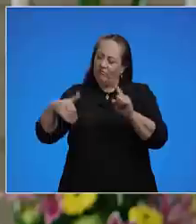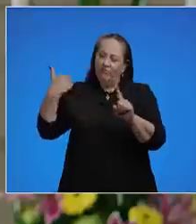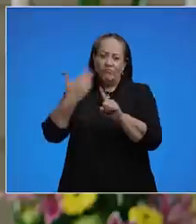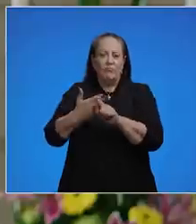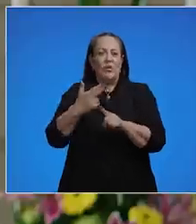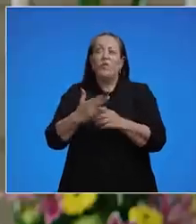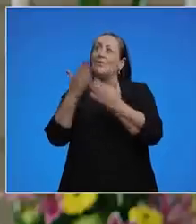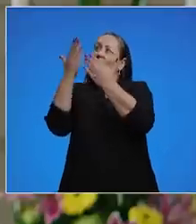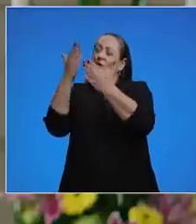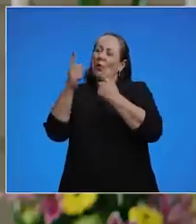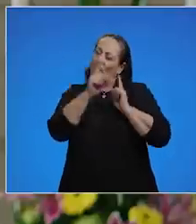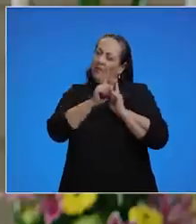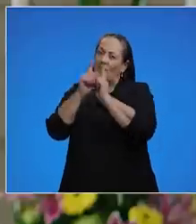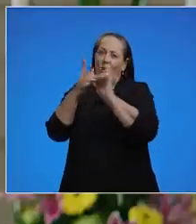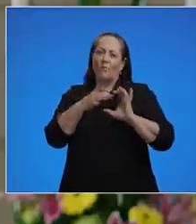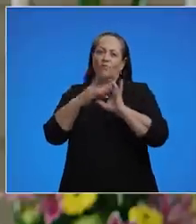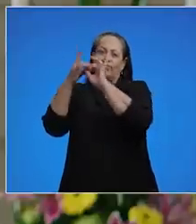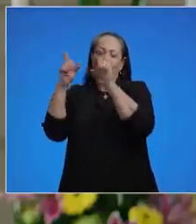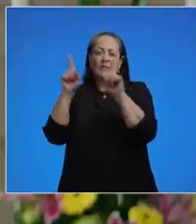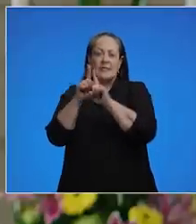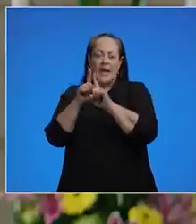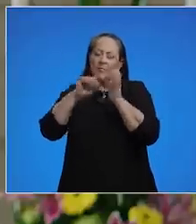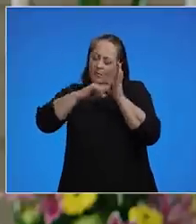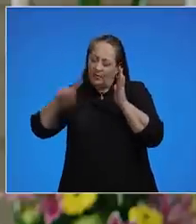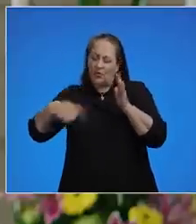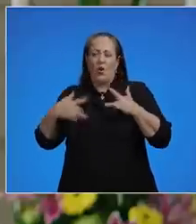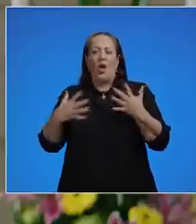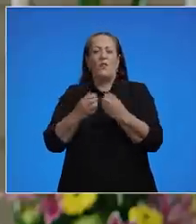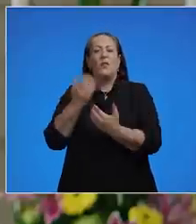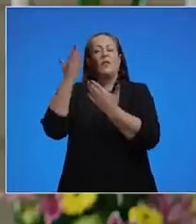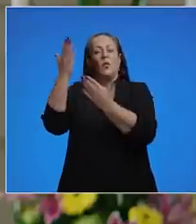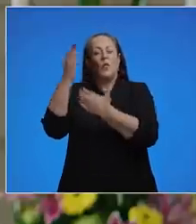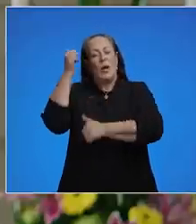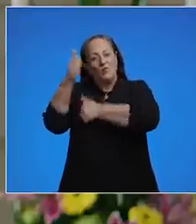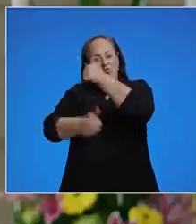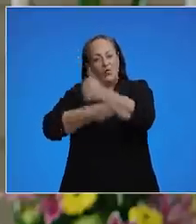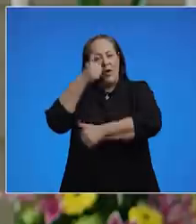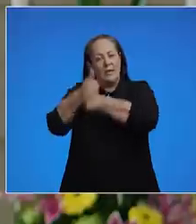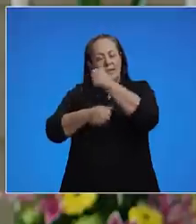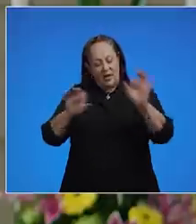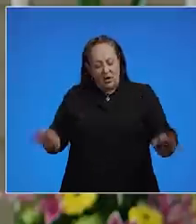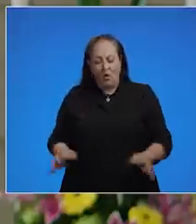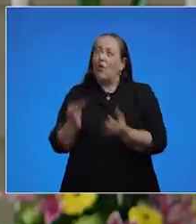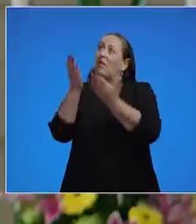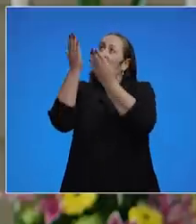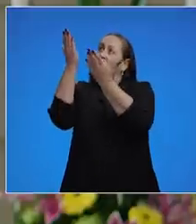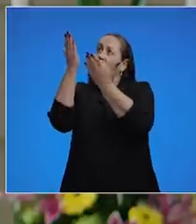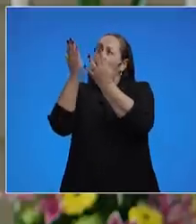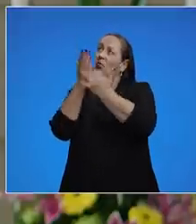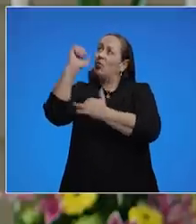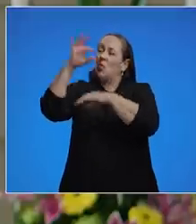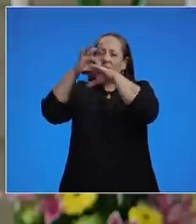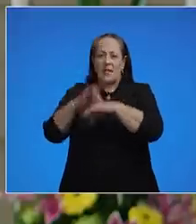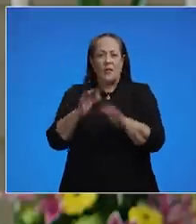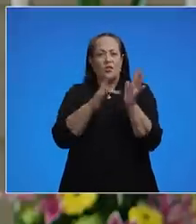have pleased you throughout the ages, we may merit to be co-heirs to eternal life, and may praise